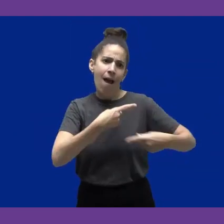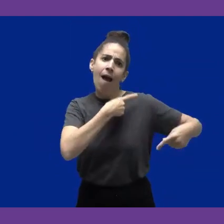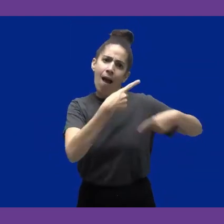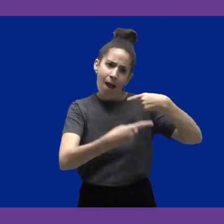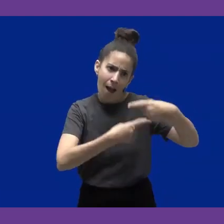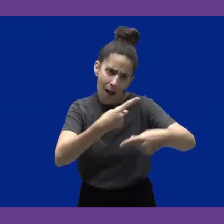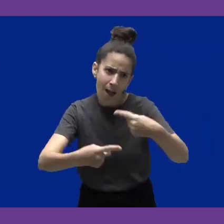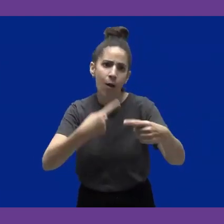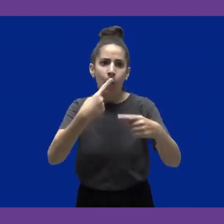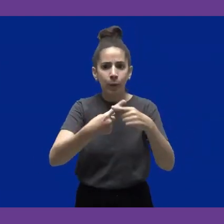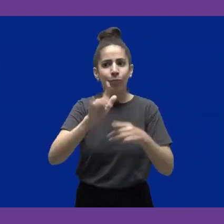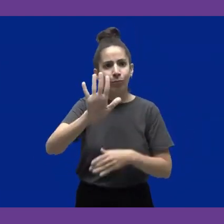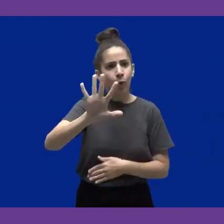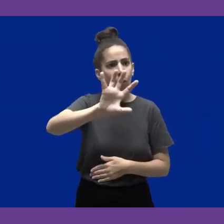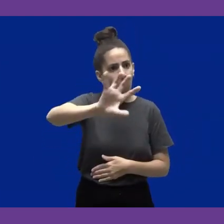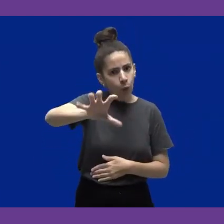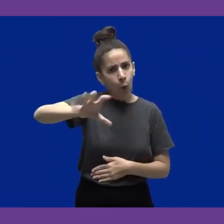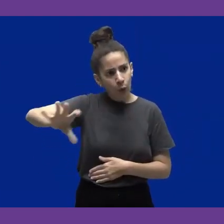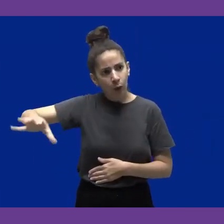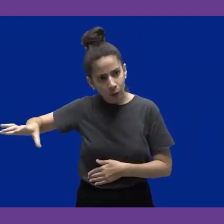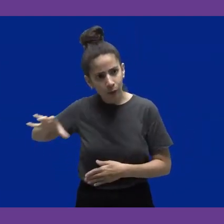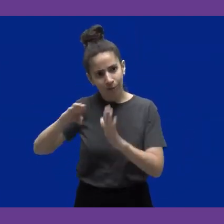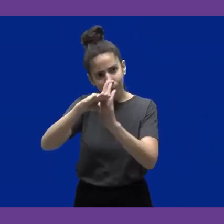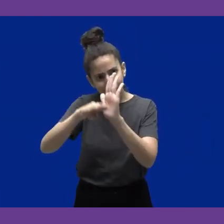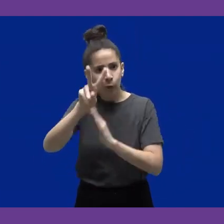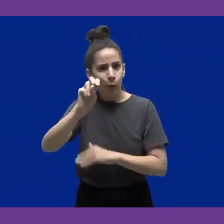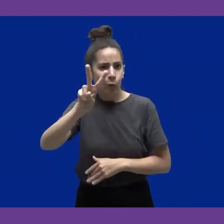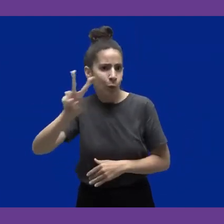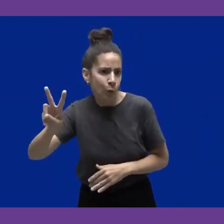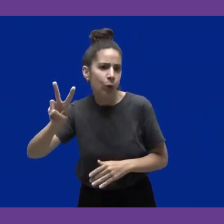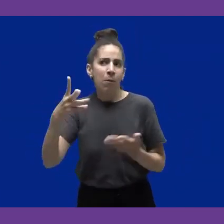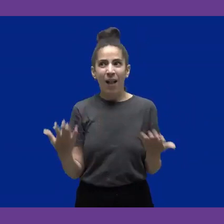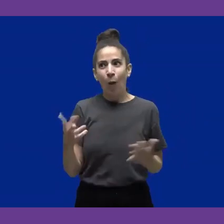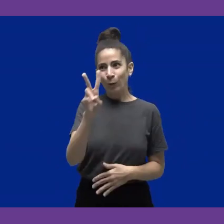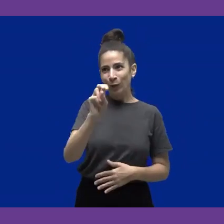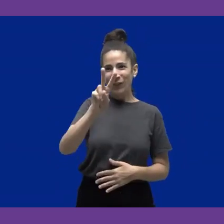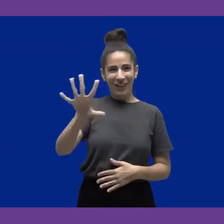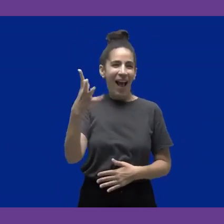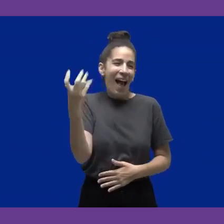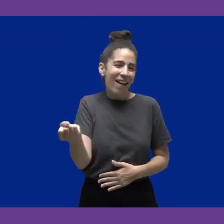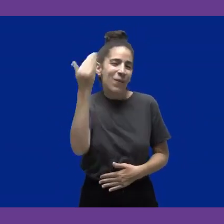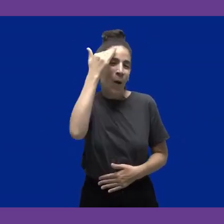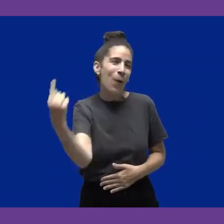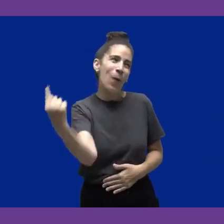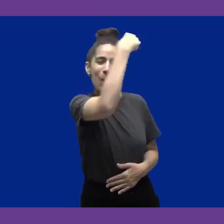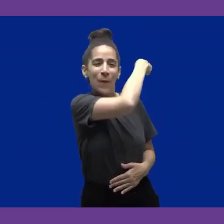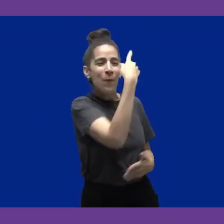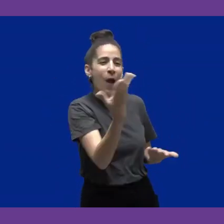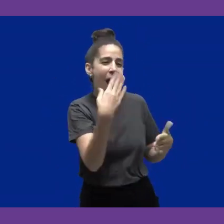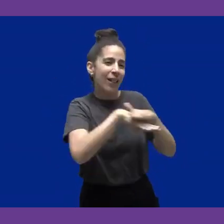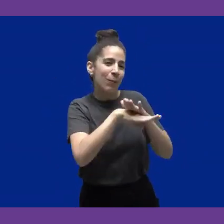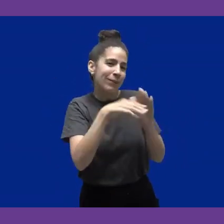respect it. The fact the standards are not ready is very annoying, but it's not a reason not to comply. This is